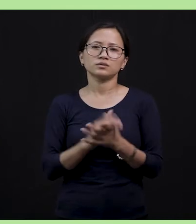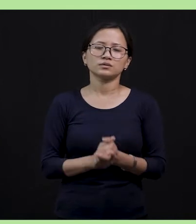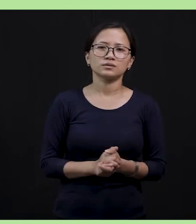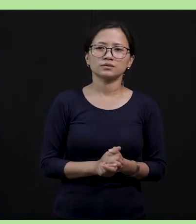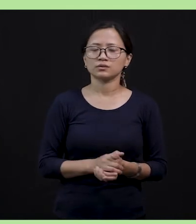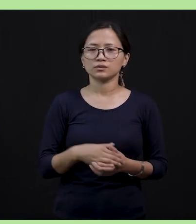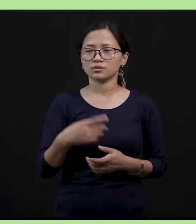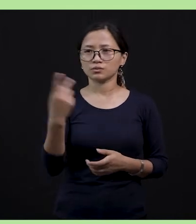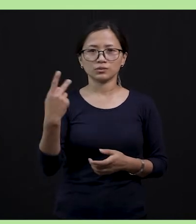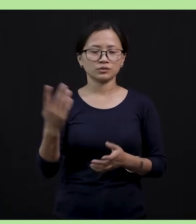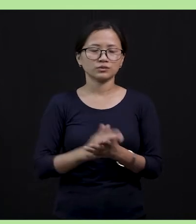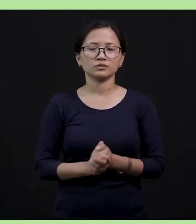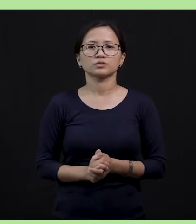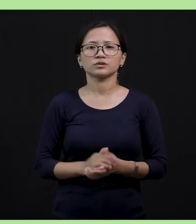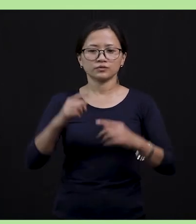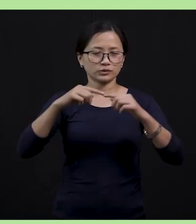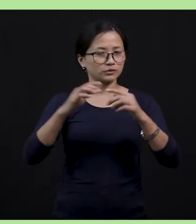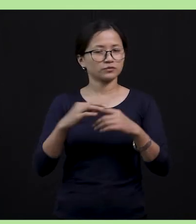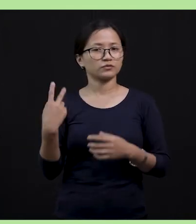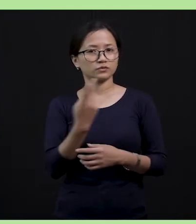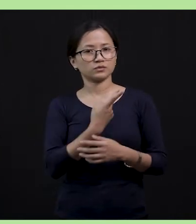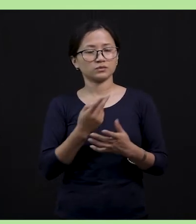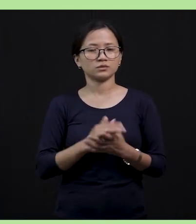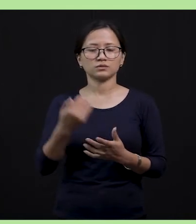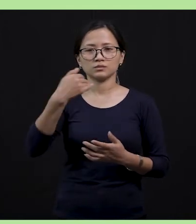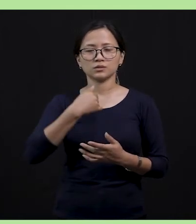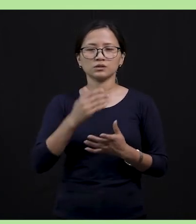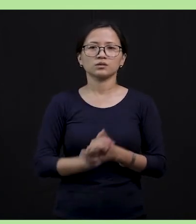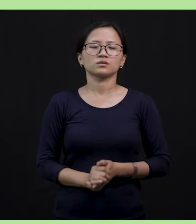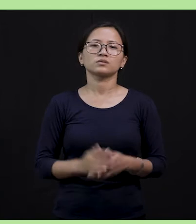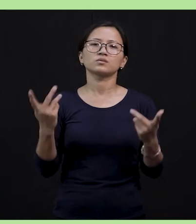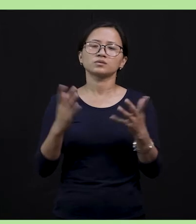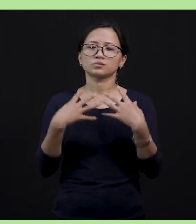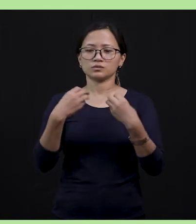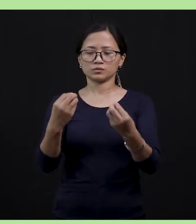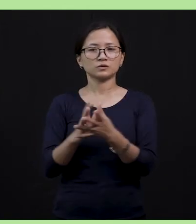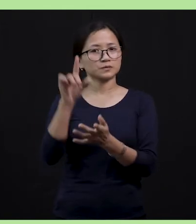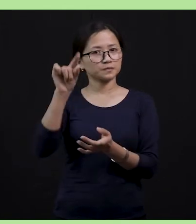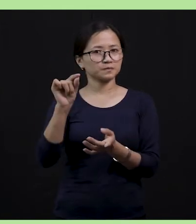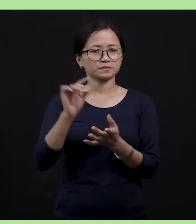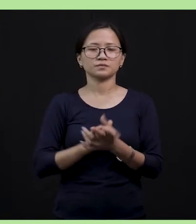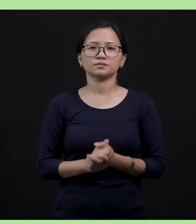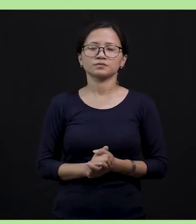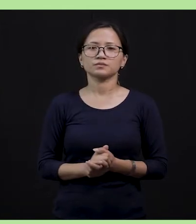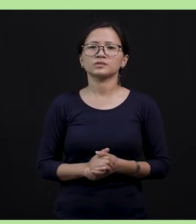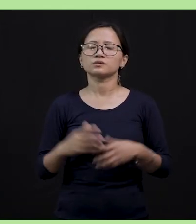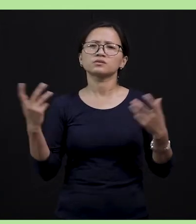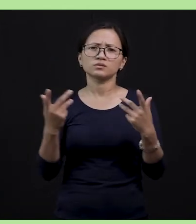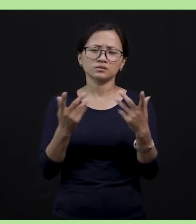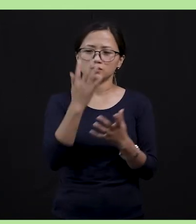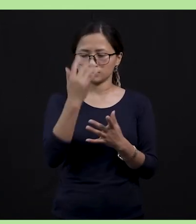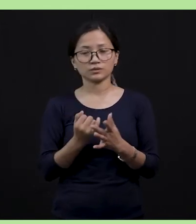Because you are going to be voting for me. So if you vote for me, I am going to do what you want me to do. So that is